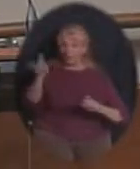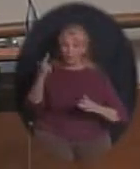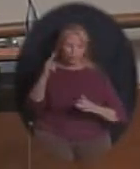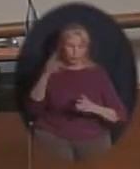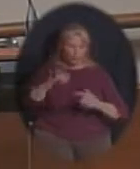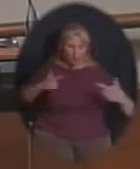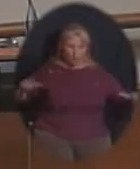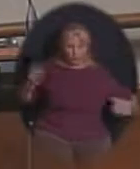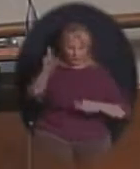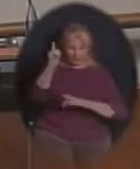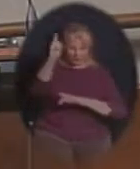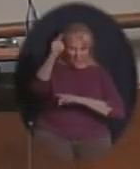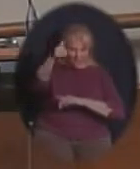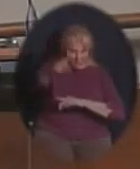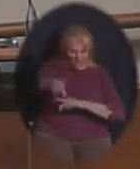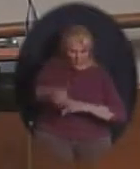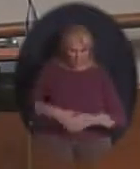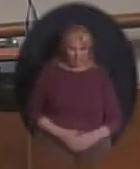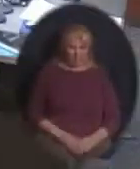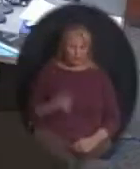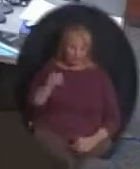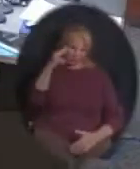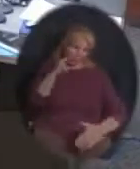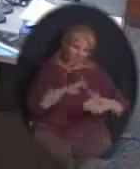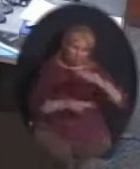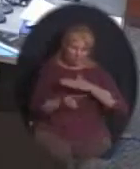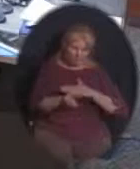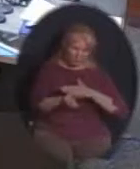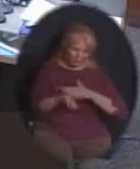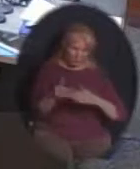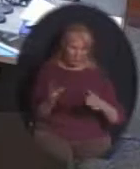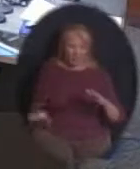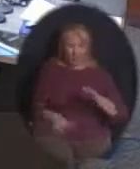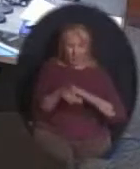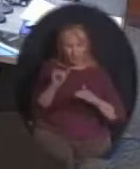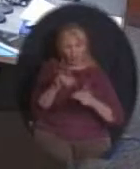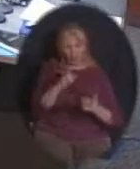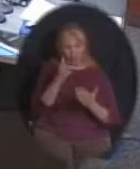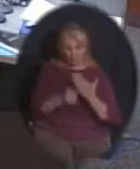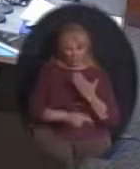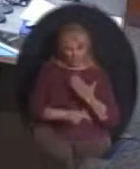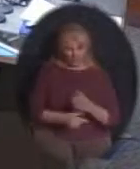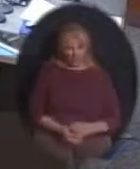that we will go forward with that. Thank you very much. Appreciate it.